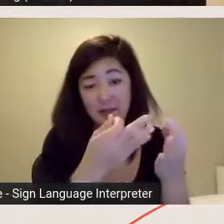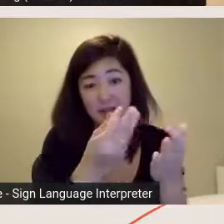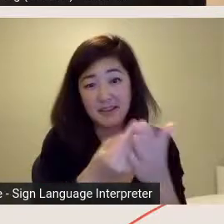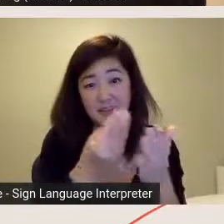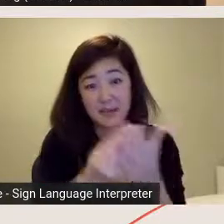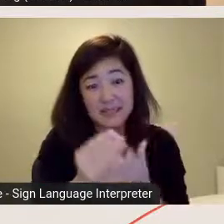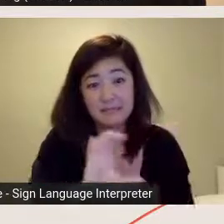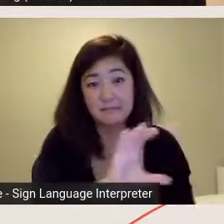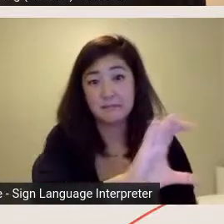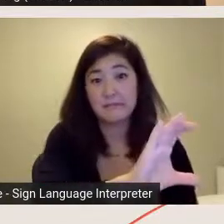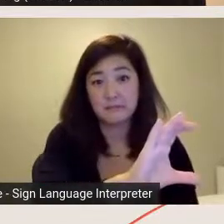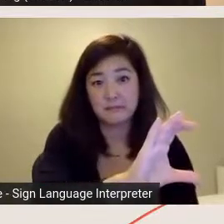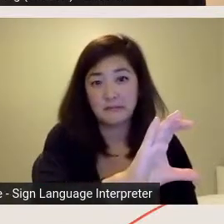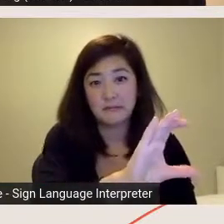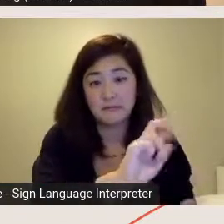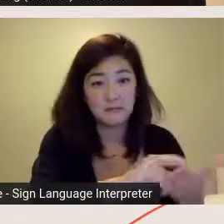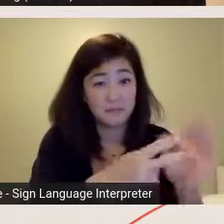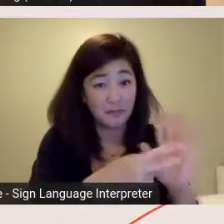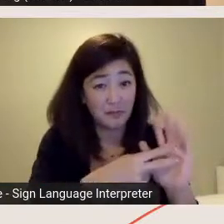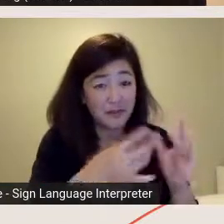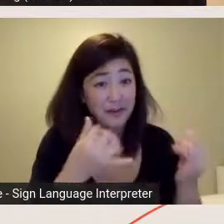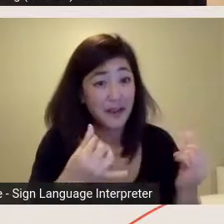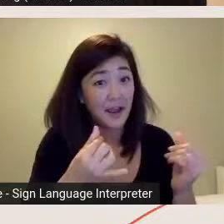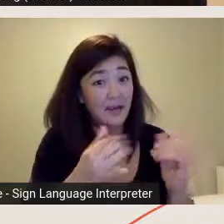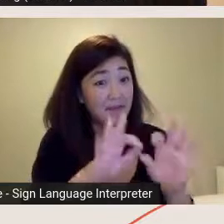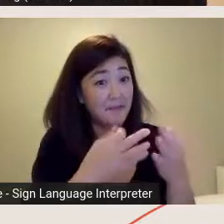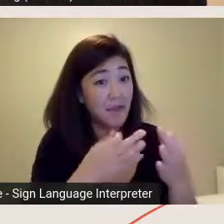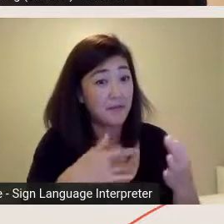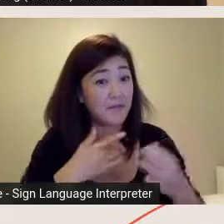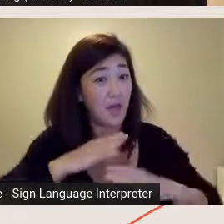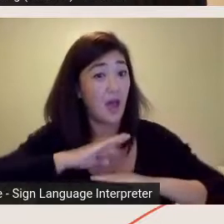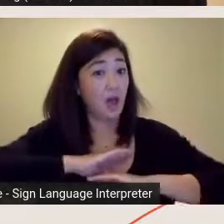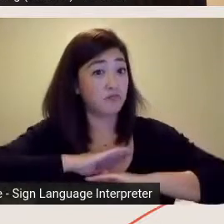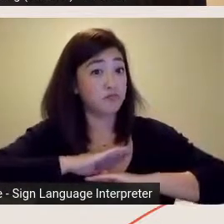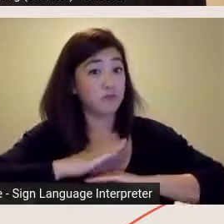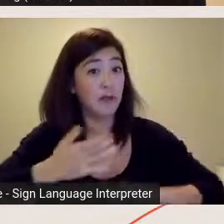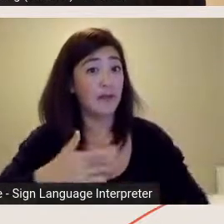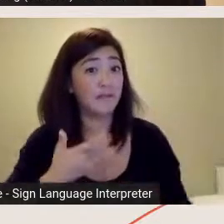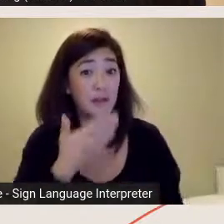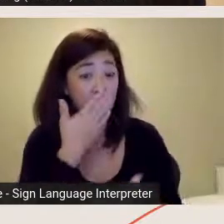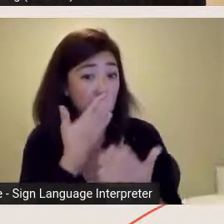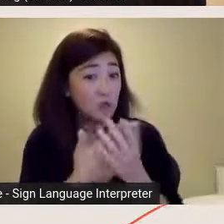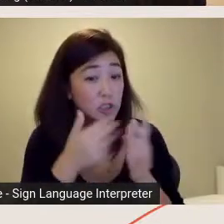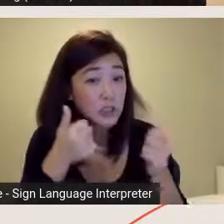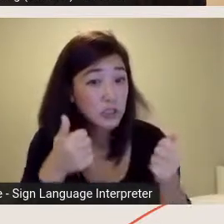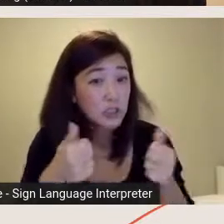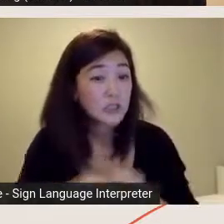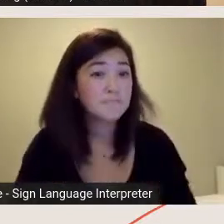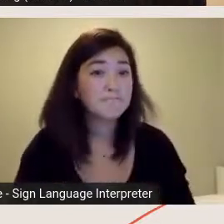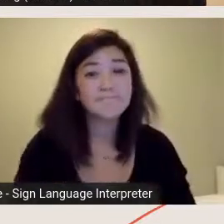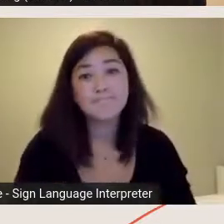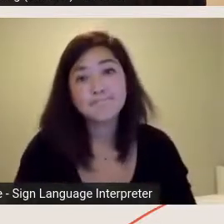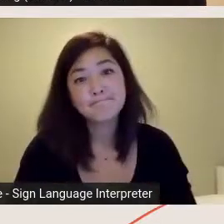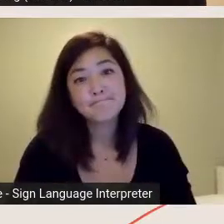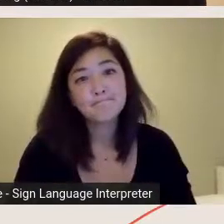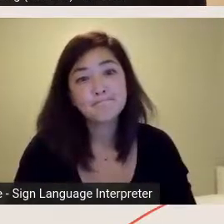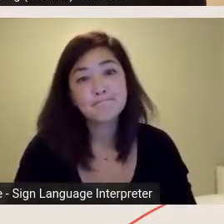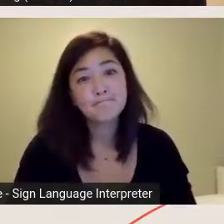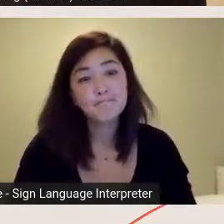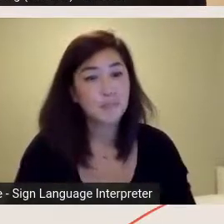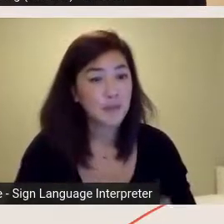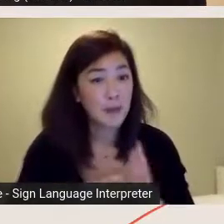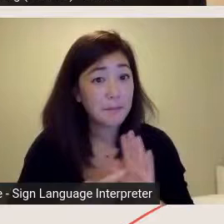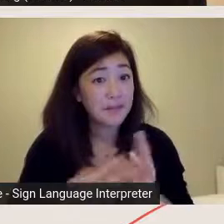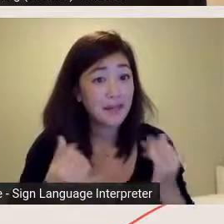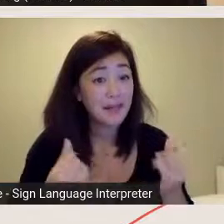Does that satisfy the situation, you know, such a payout to have happened? Does it appease